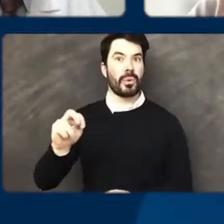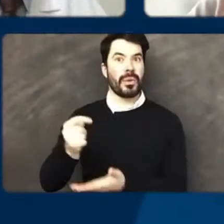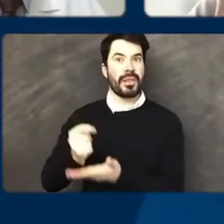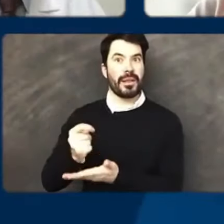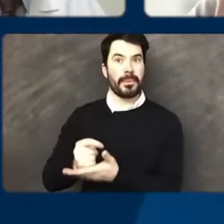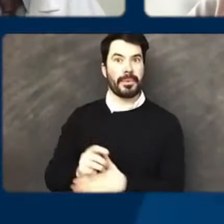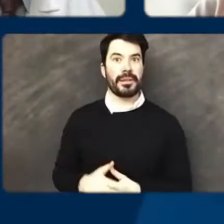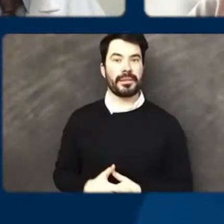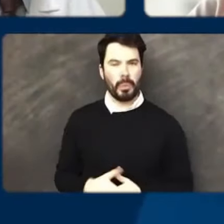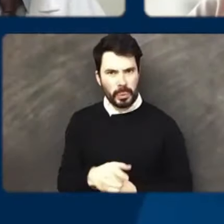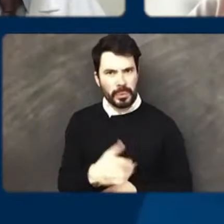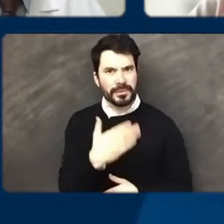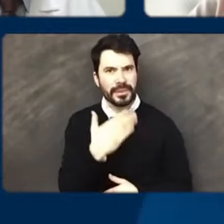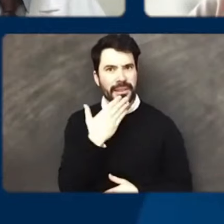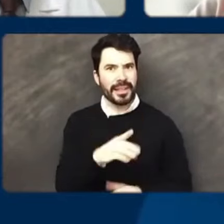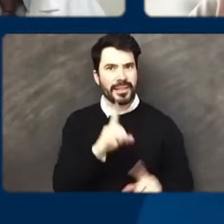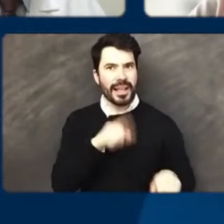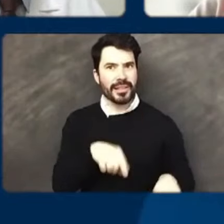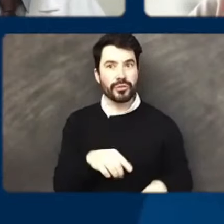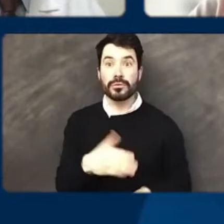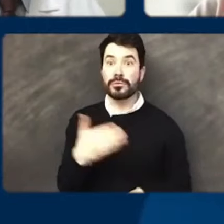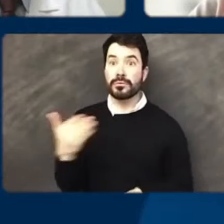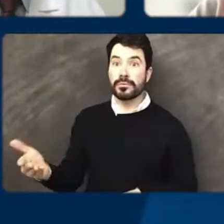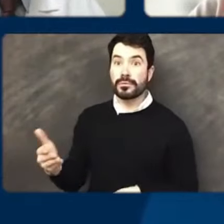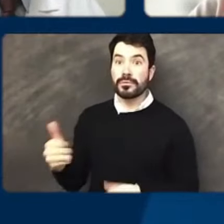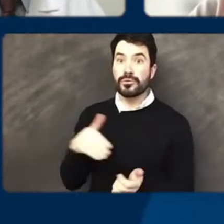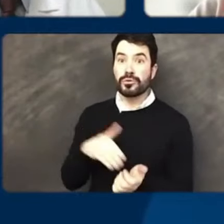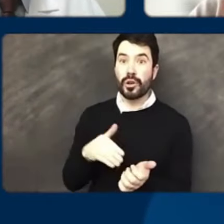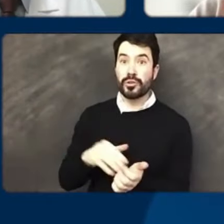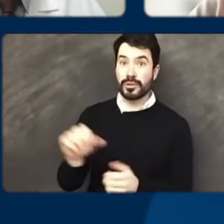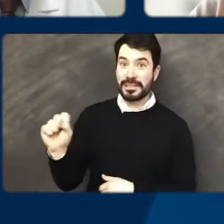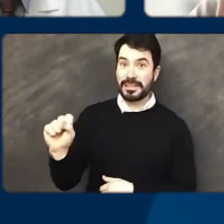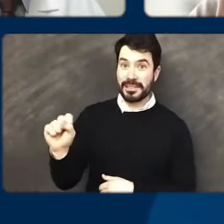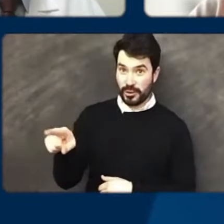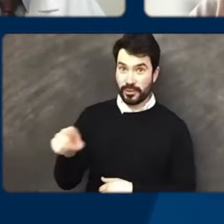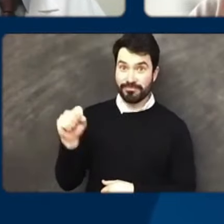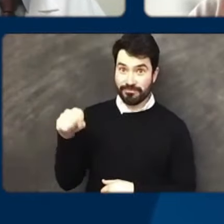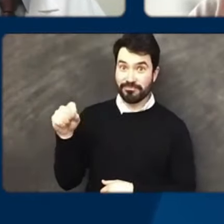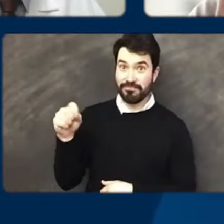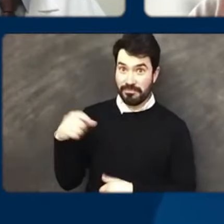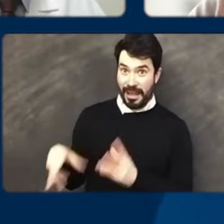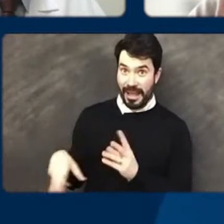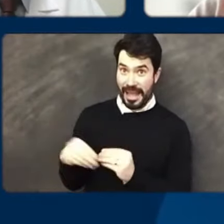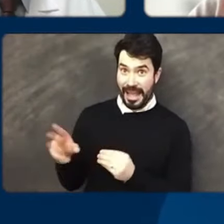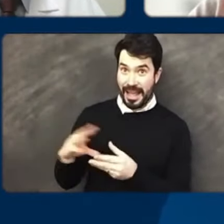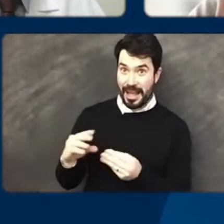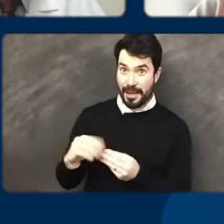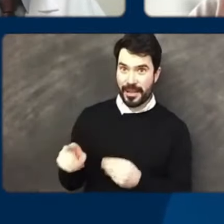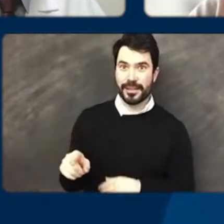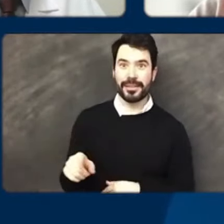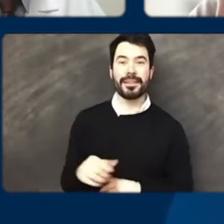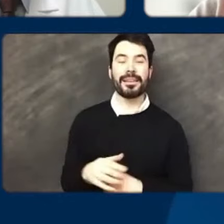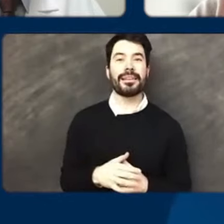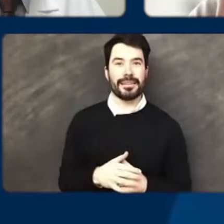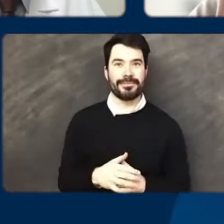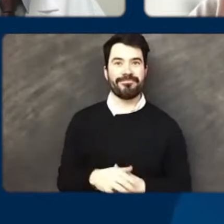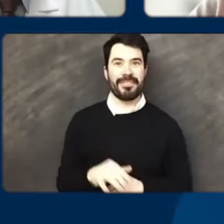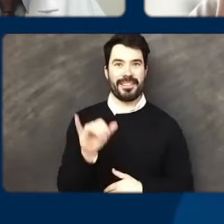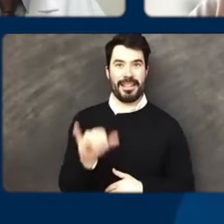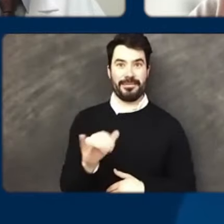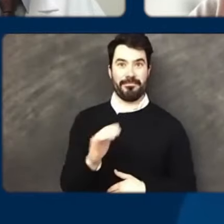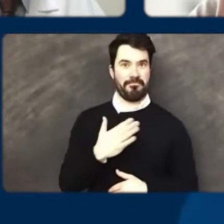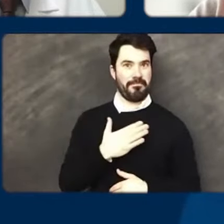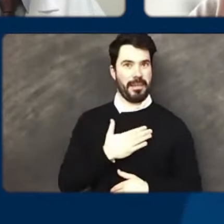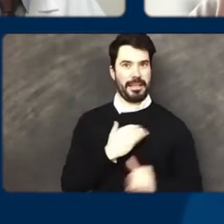Thank you for that answer. Dr. Saberi, I see you nodding. I don't know if you want to add anything. That's my my general knowledge as